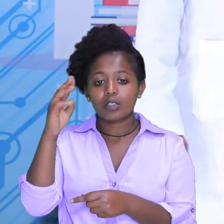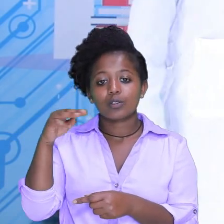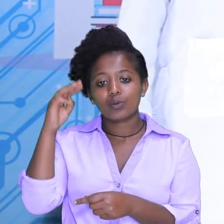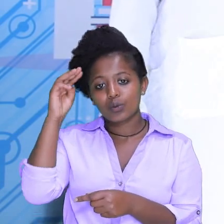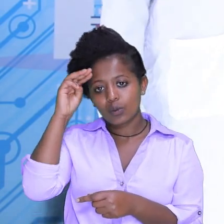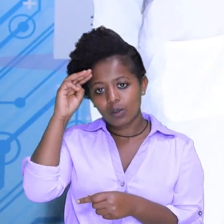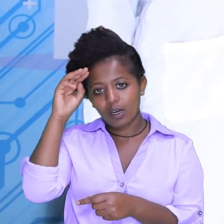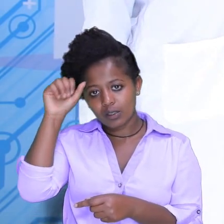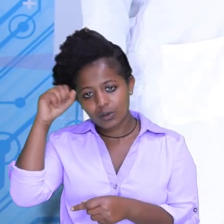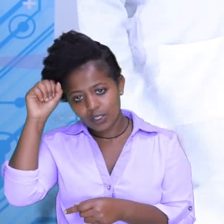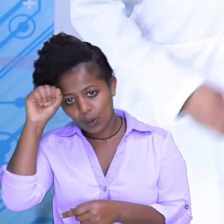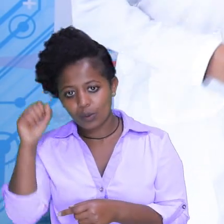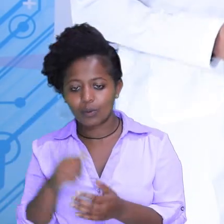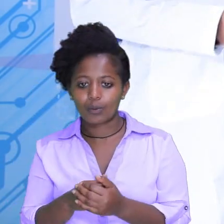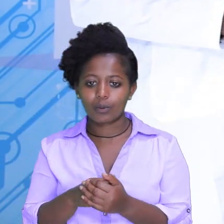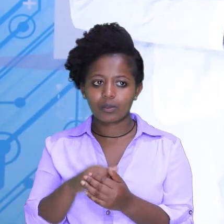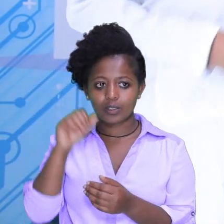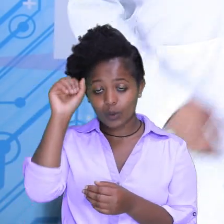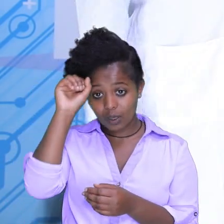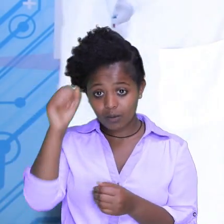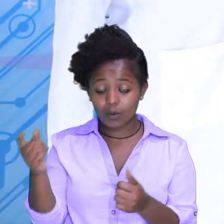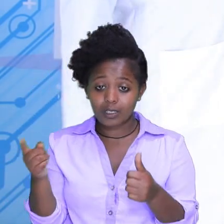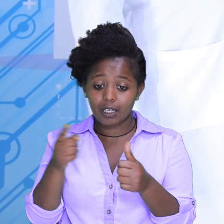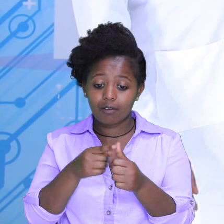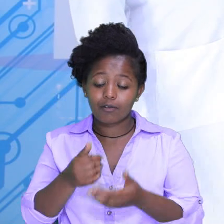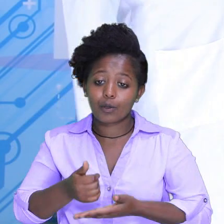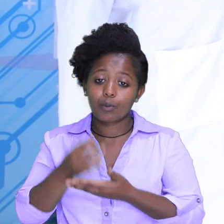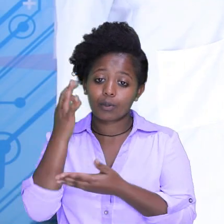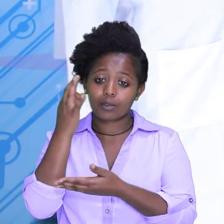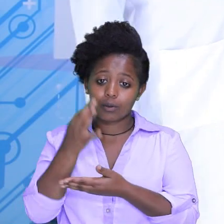Sukarno. Sukarno, he was the supporter of